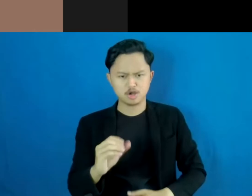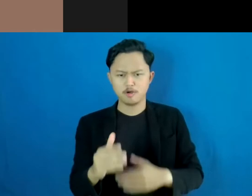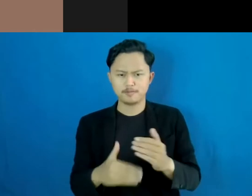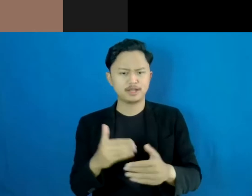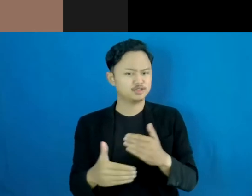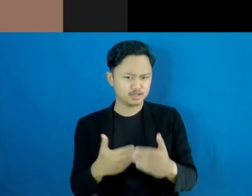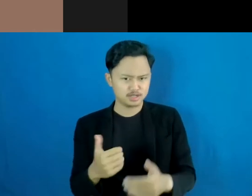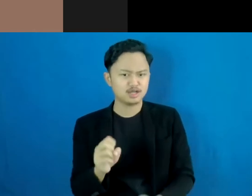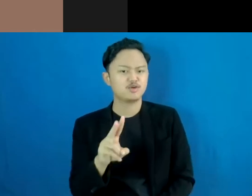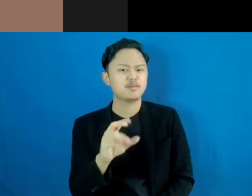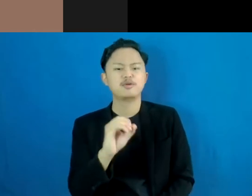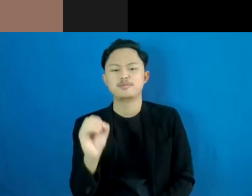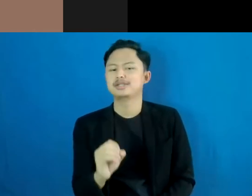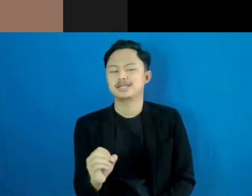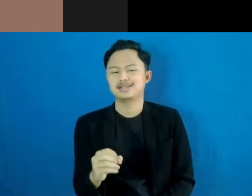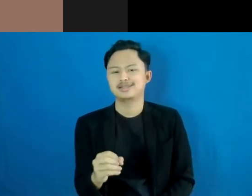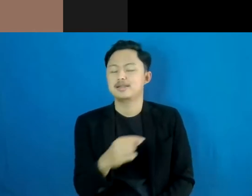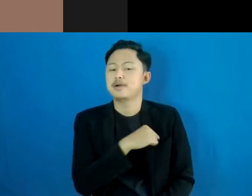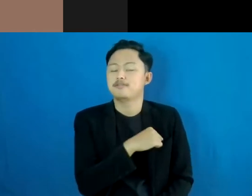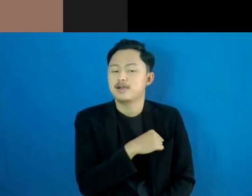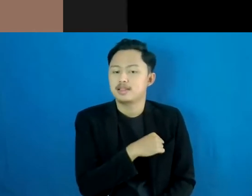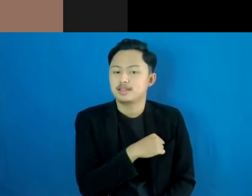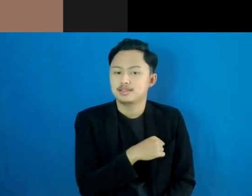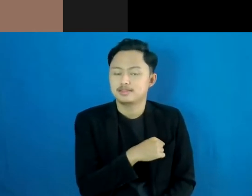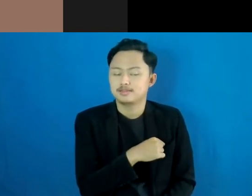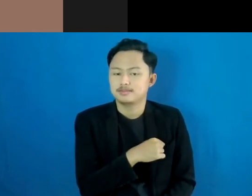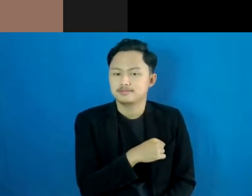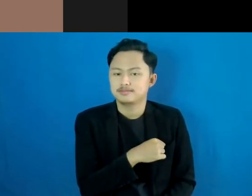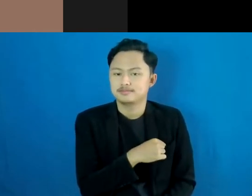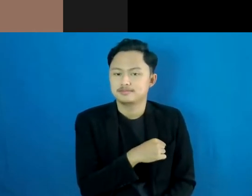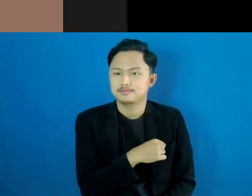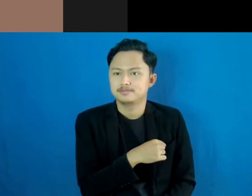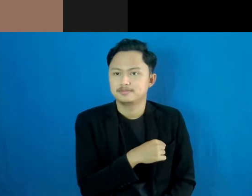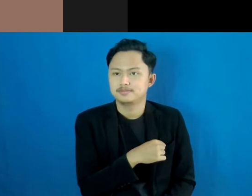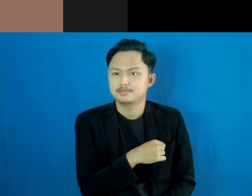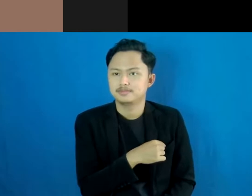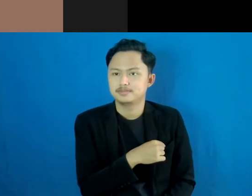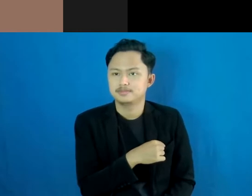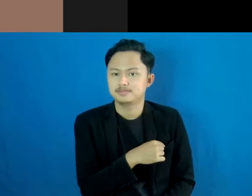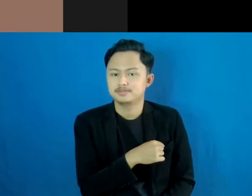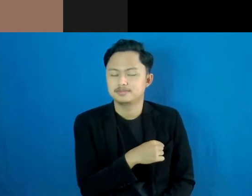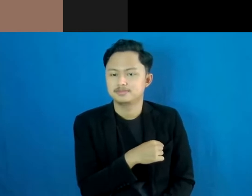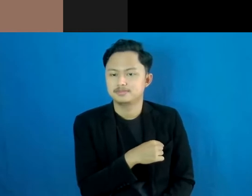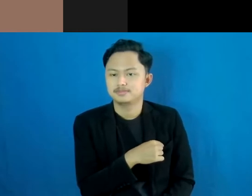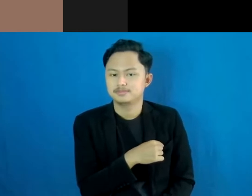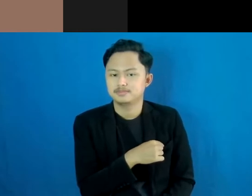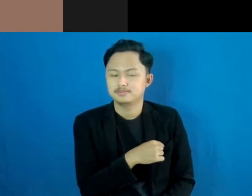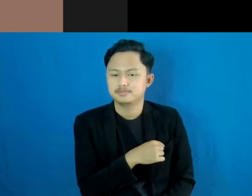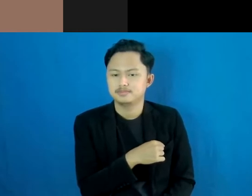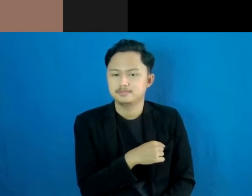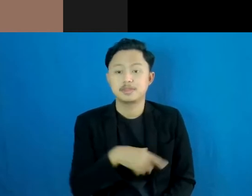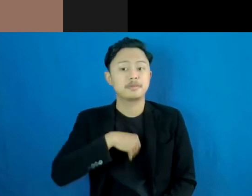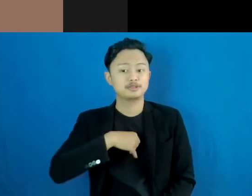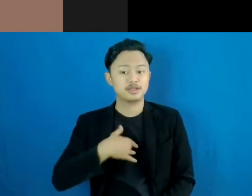we keep as a reserve. As we all know that generally earlier when the scooters were there was the